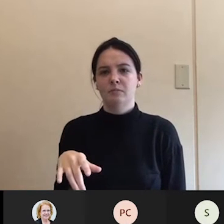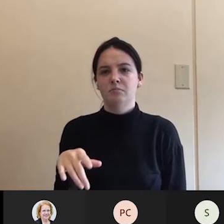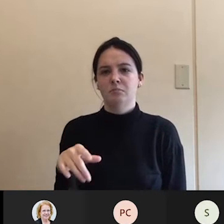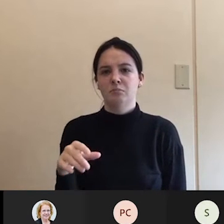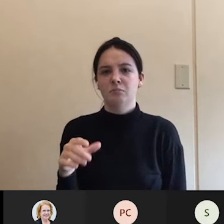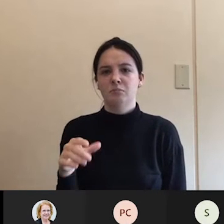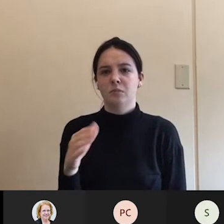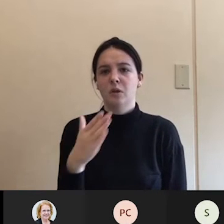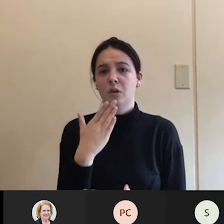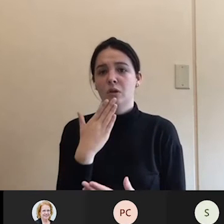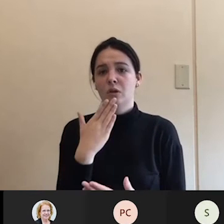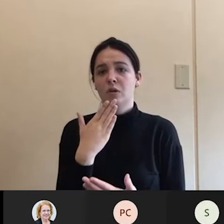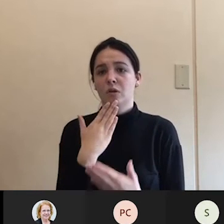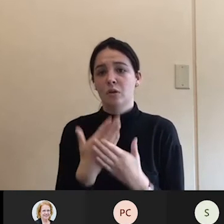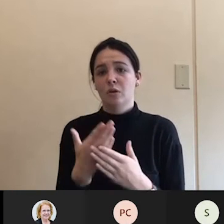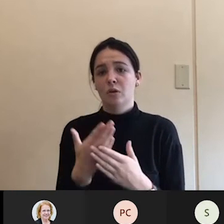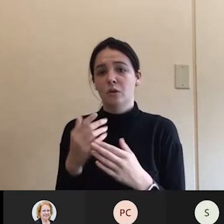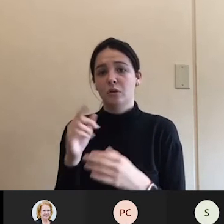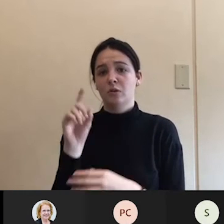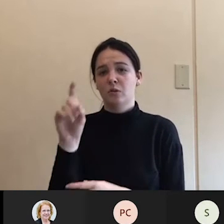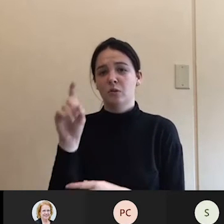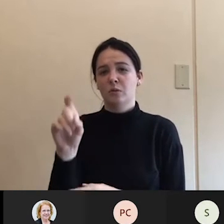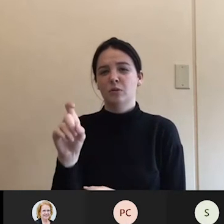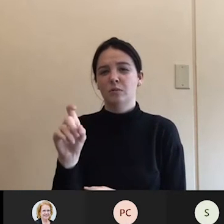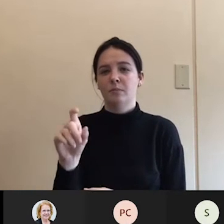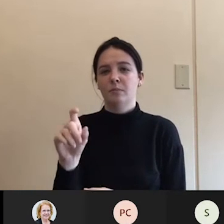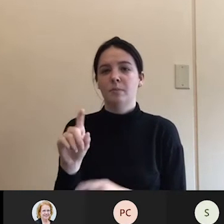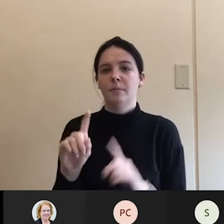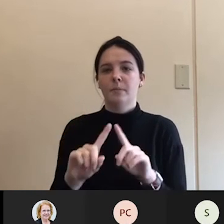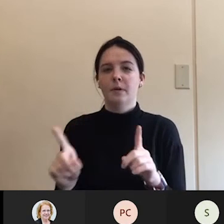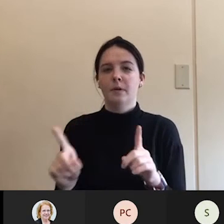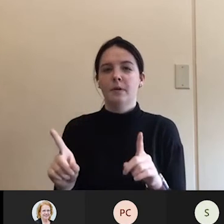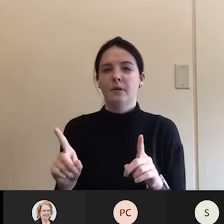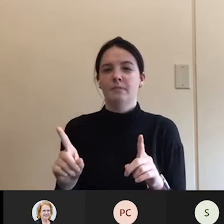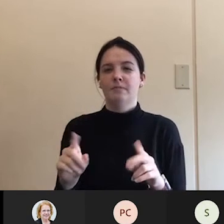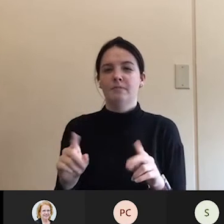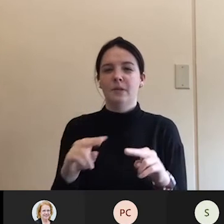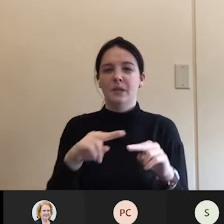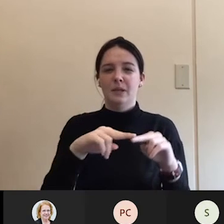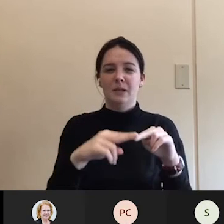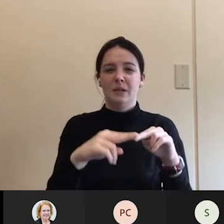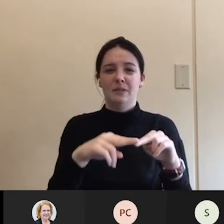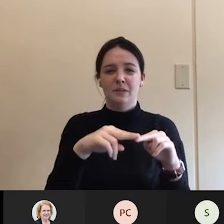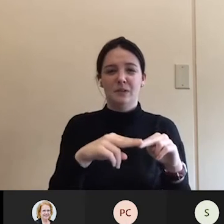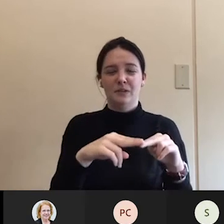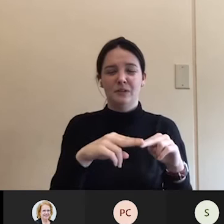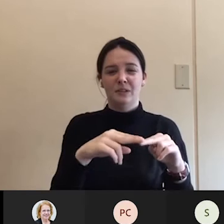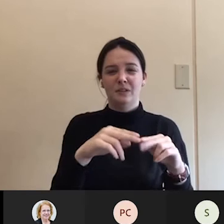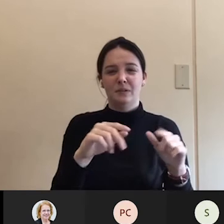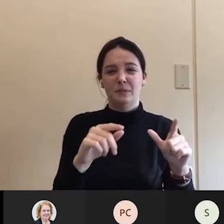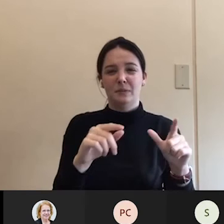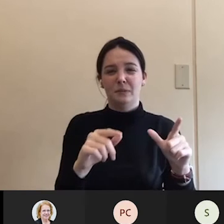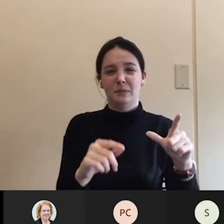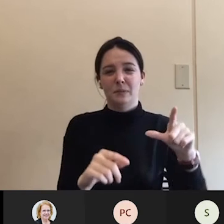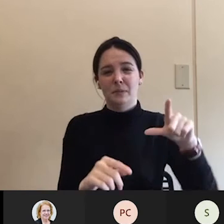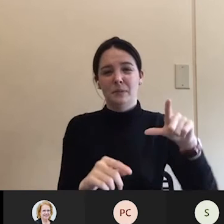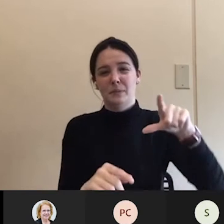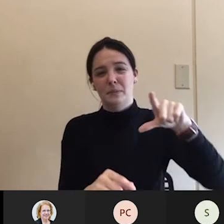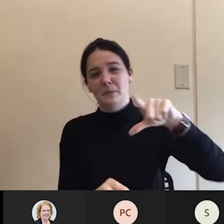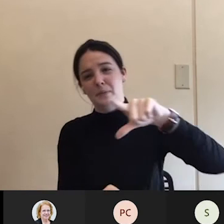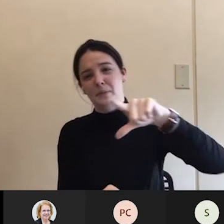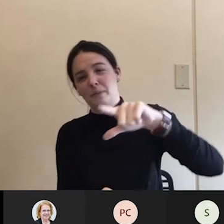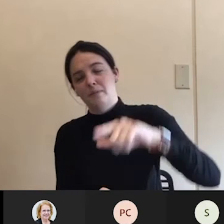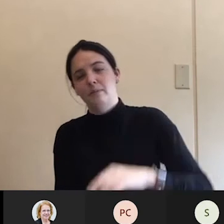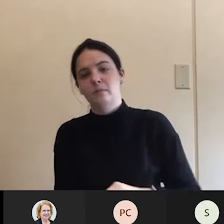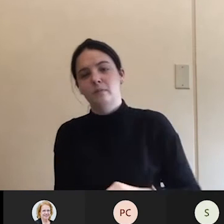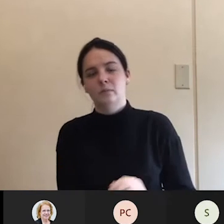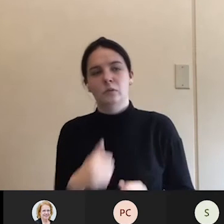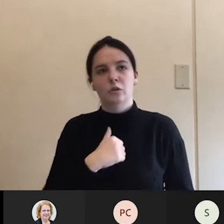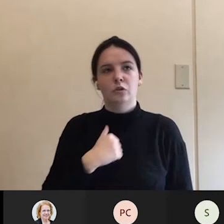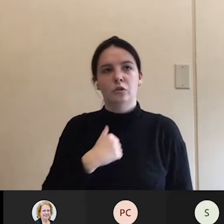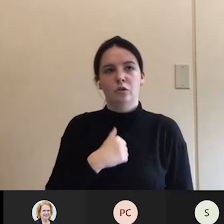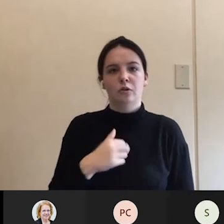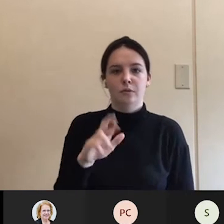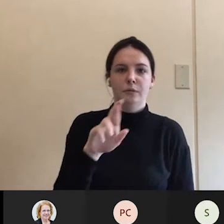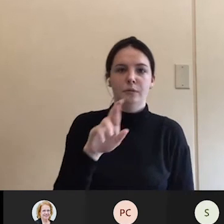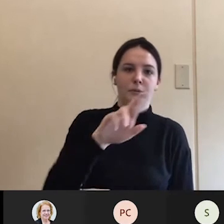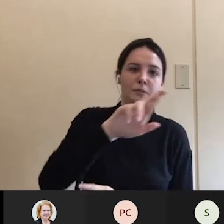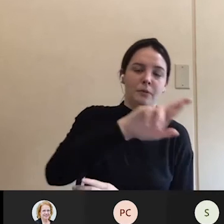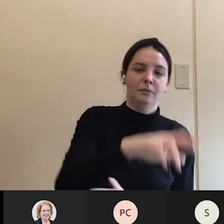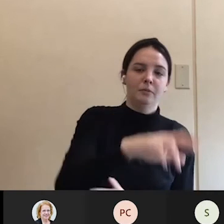towards the heavier side. It leaned towards the heavier side and went towards the left. Wait, sorry, right.